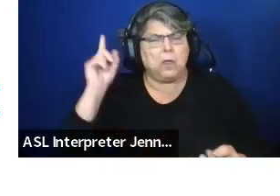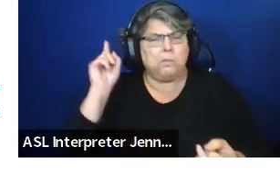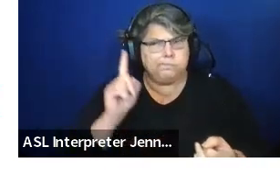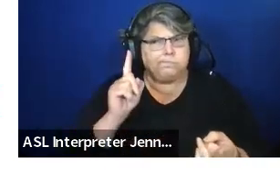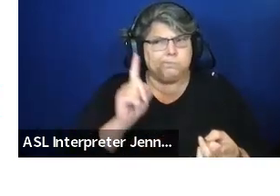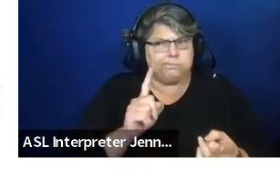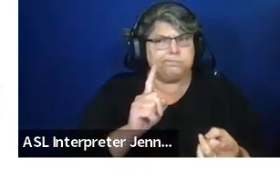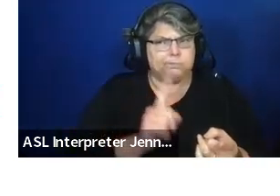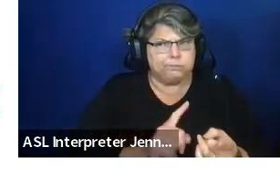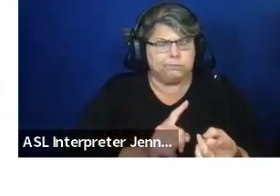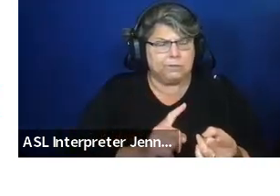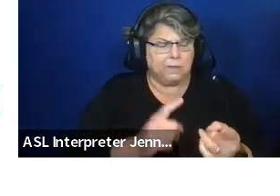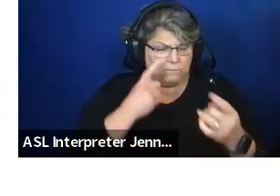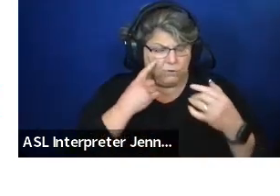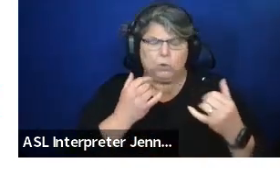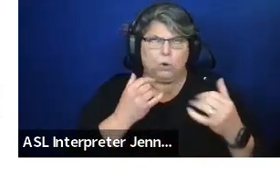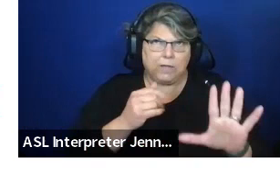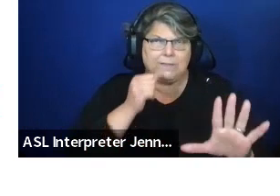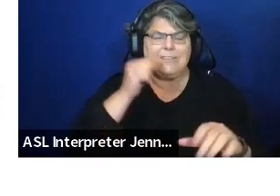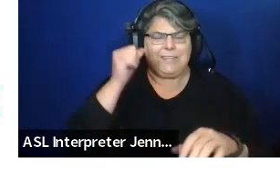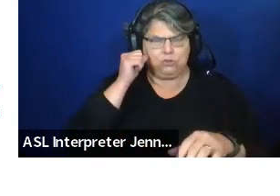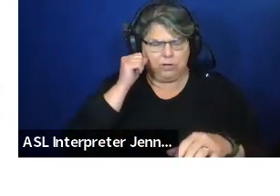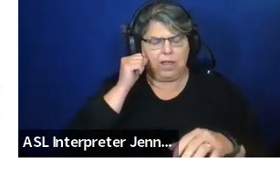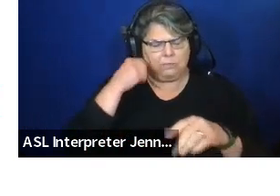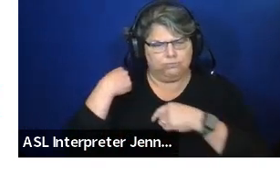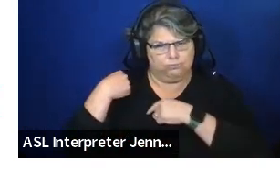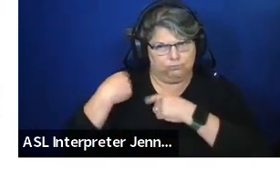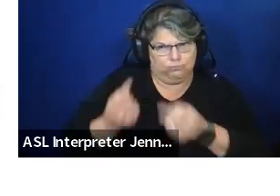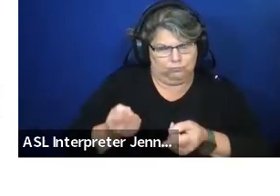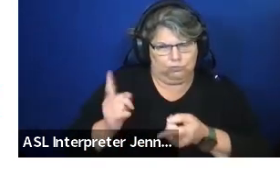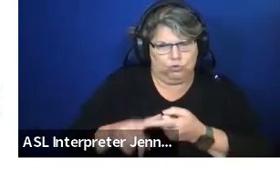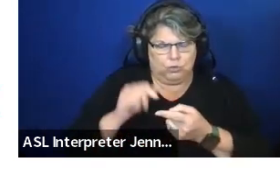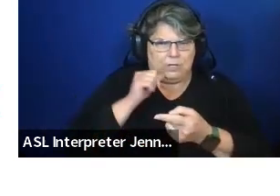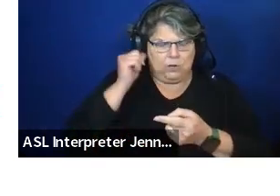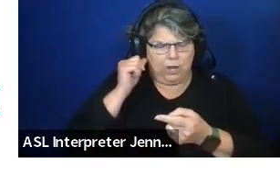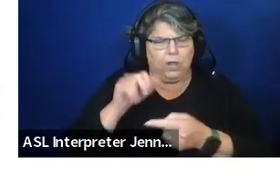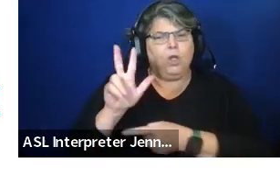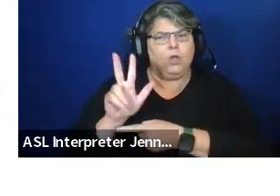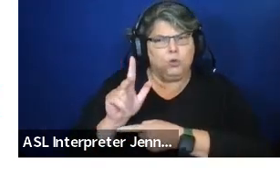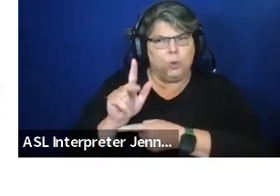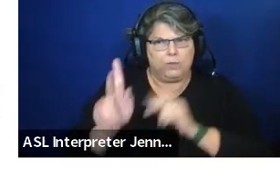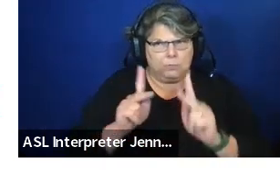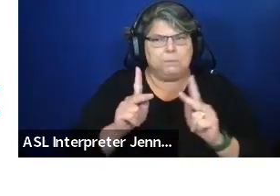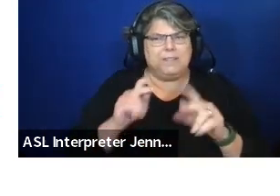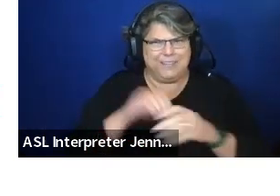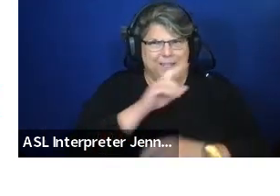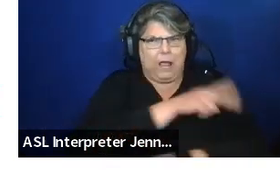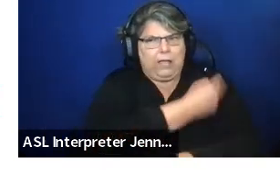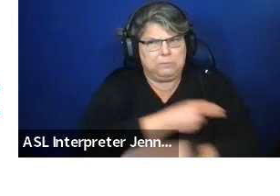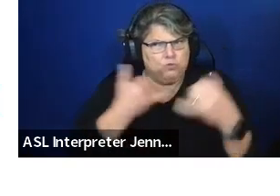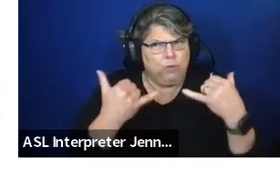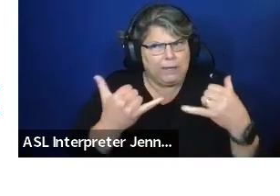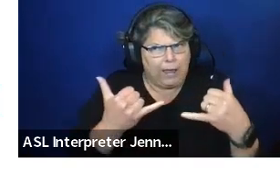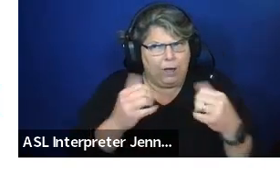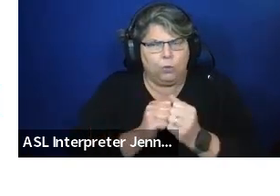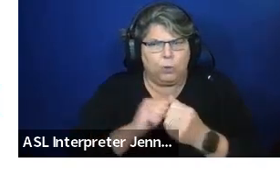today, as of yesterday's data, there were 23 people hospitalized with COVID-19.